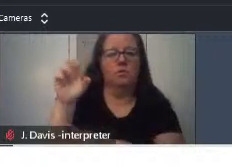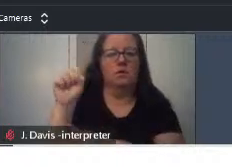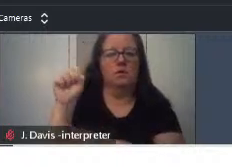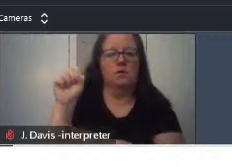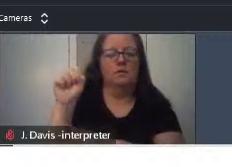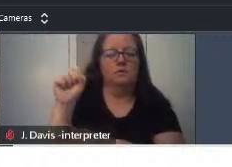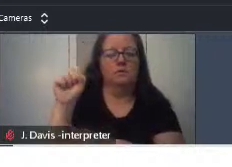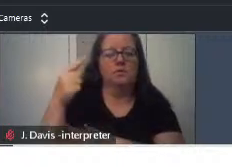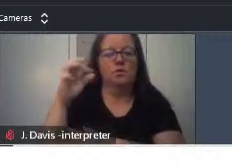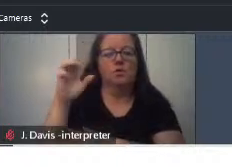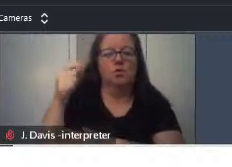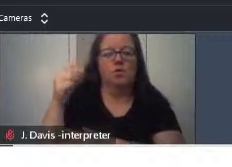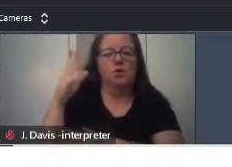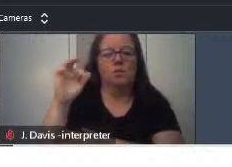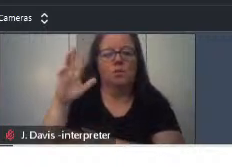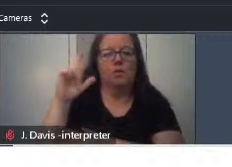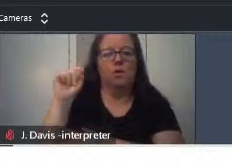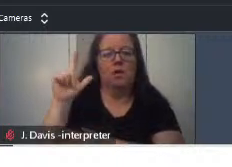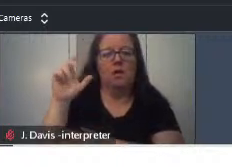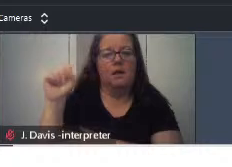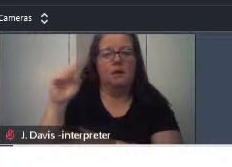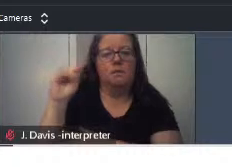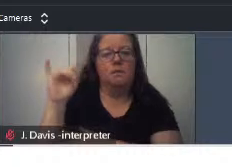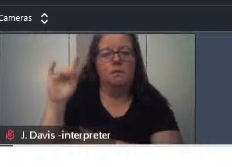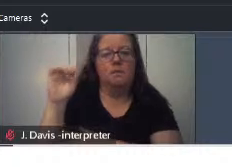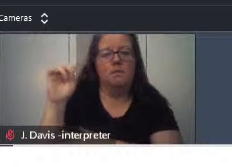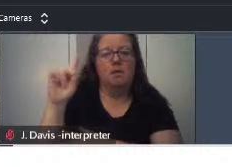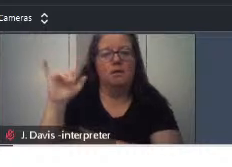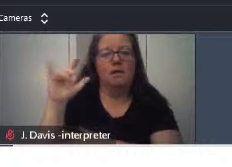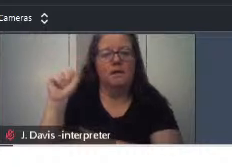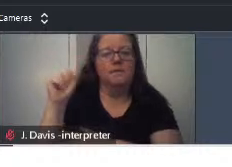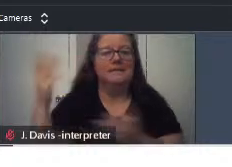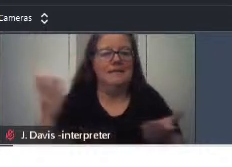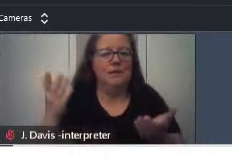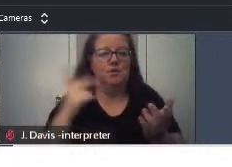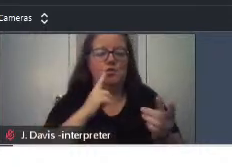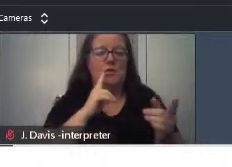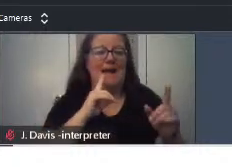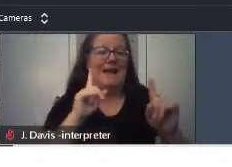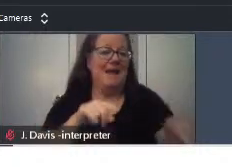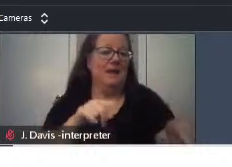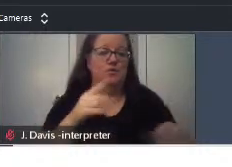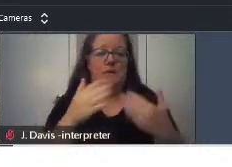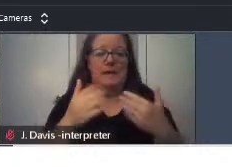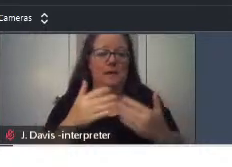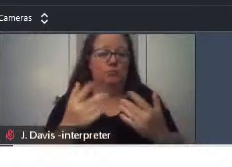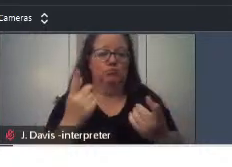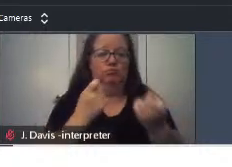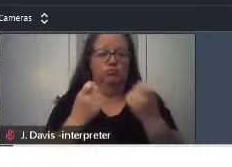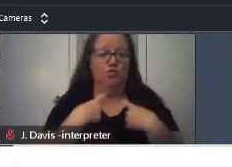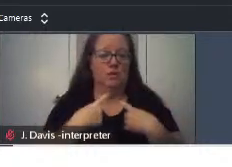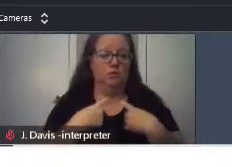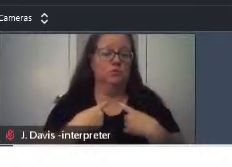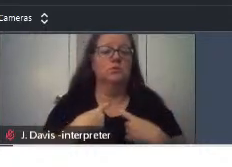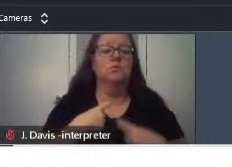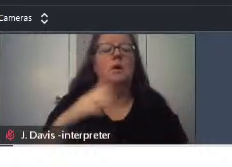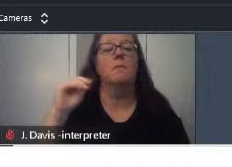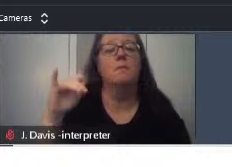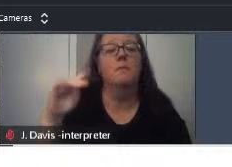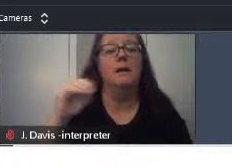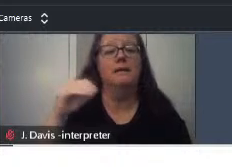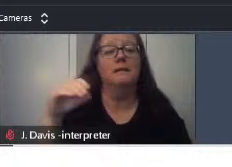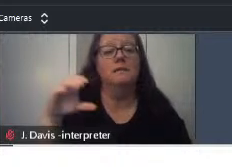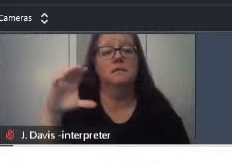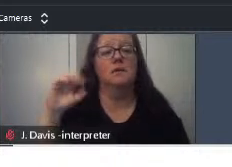Bartlett and Mike Davis, and all of these members are here to answer questions. Montgomery Martin is the contractor. New